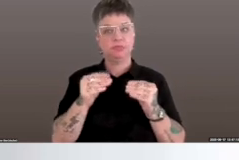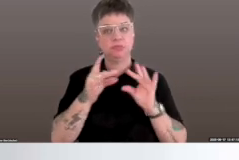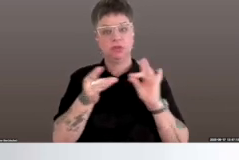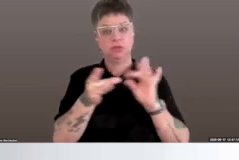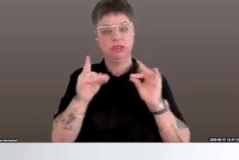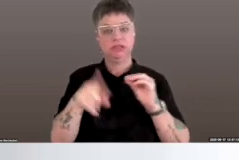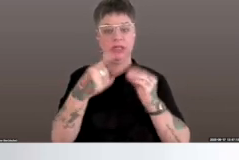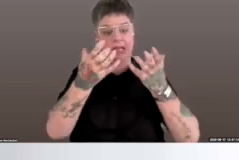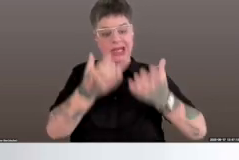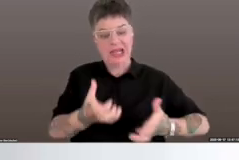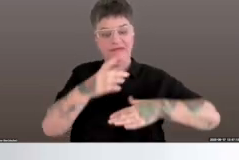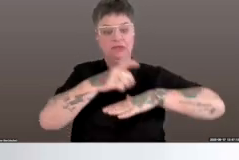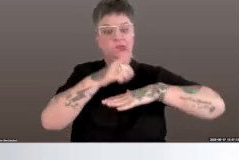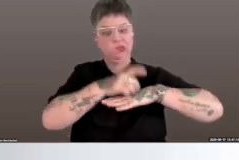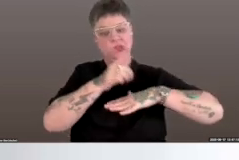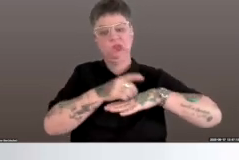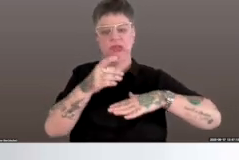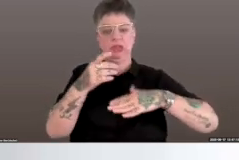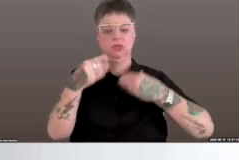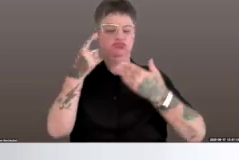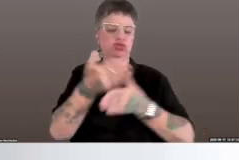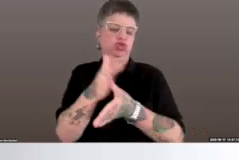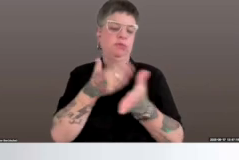medium heavy duty, but just wanted to voice my support on that. So thank you.